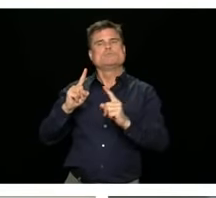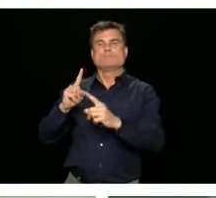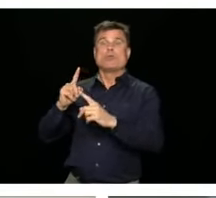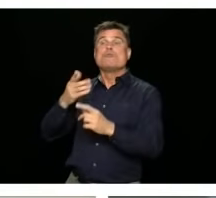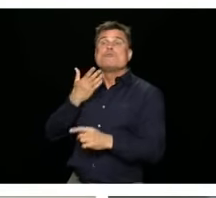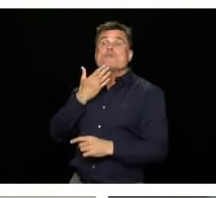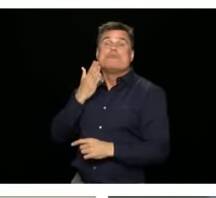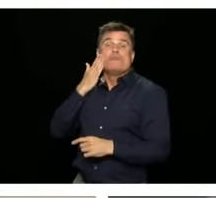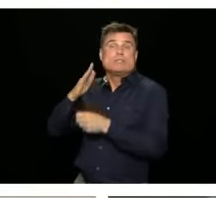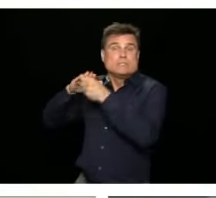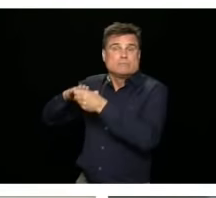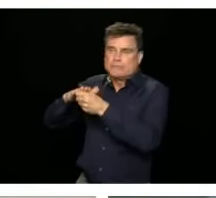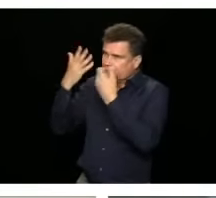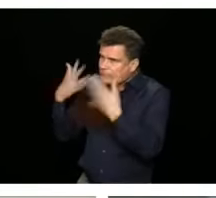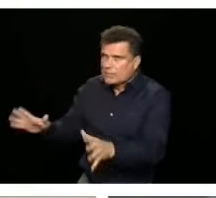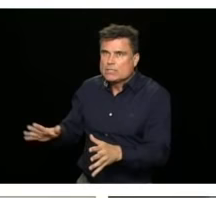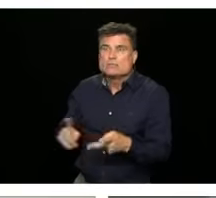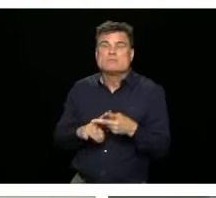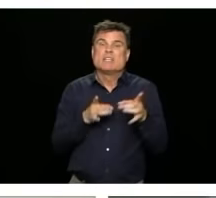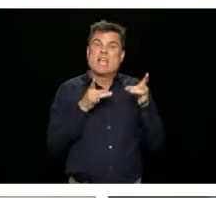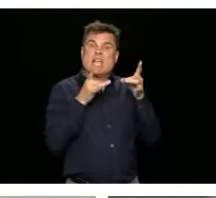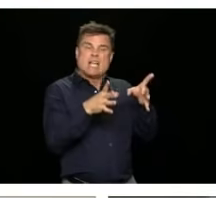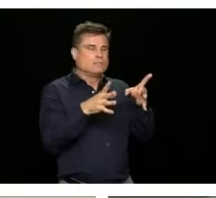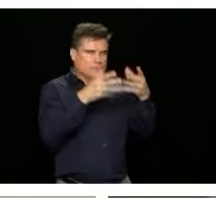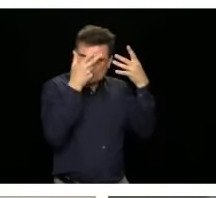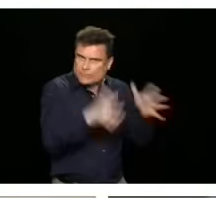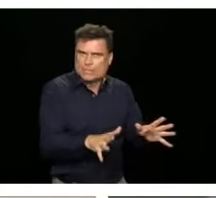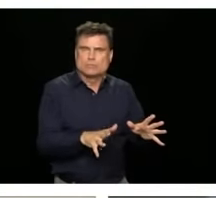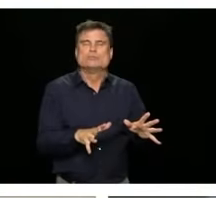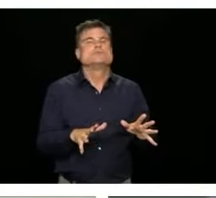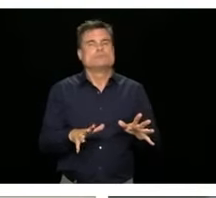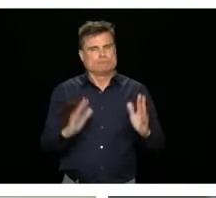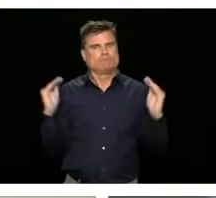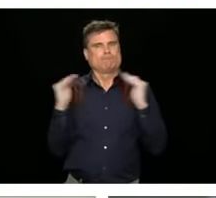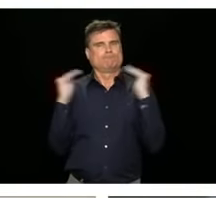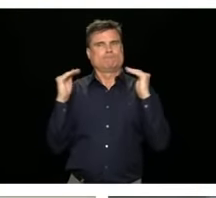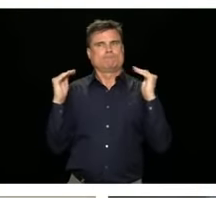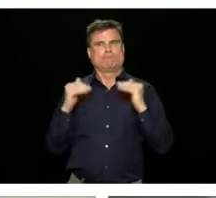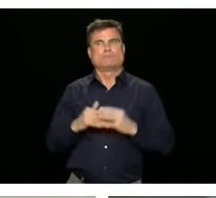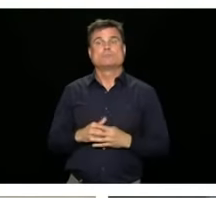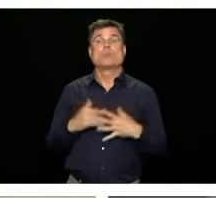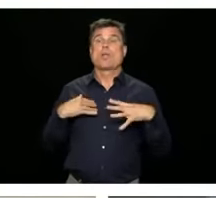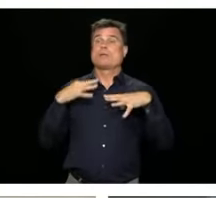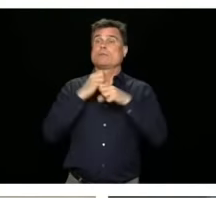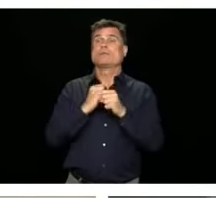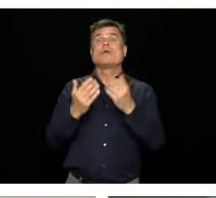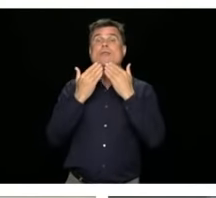I'm going to say thank you to everyone and have a good evening.